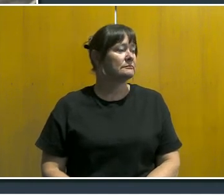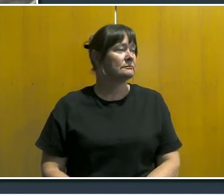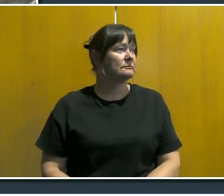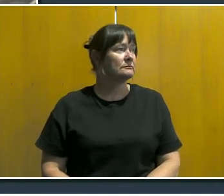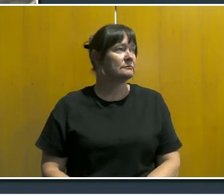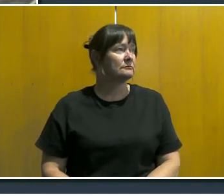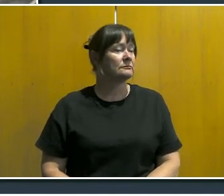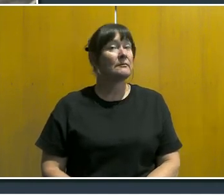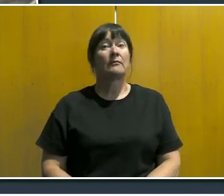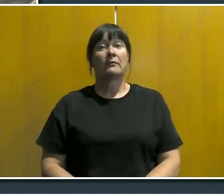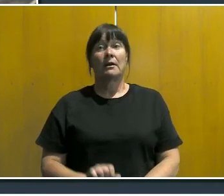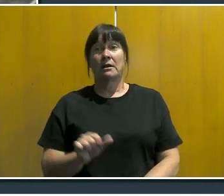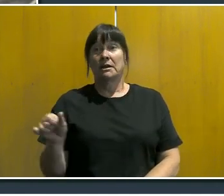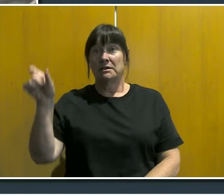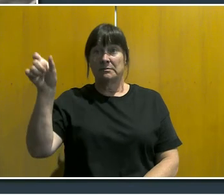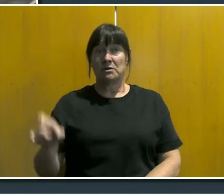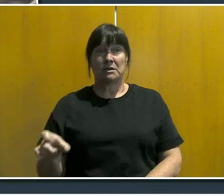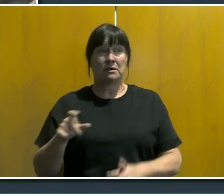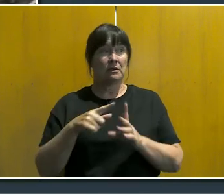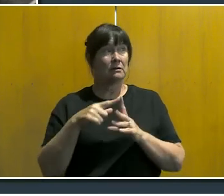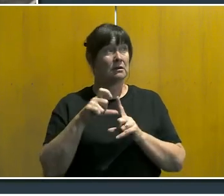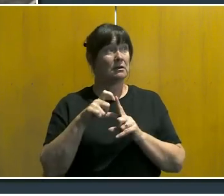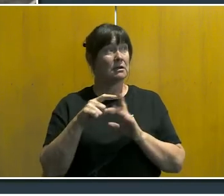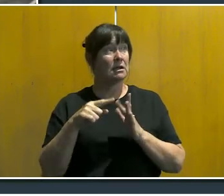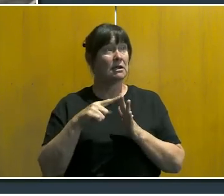Thank you, Peter. And next we have Eddie Clark.